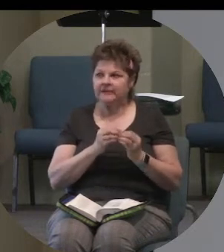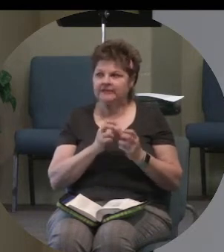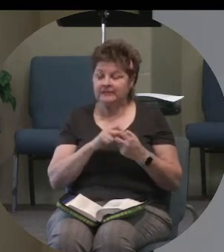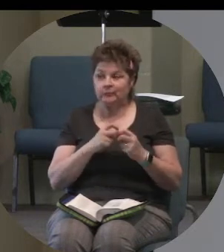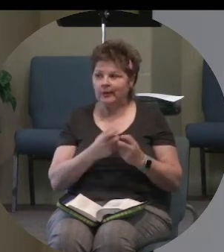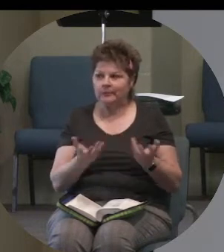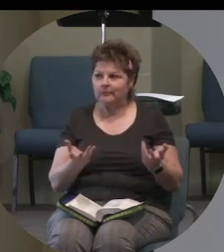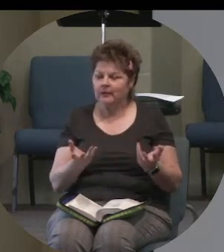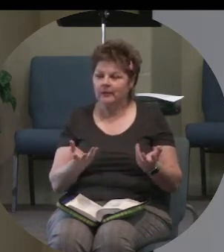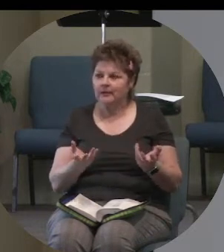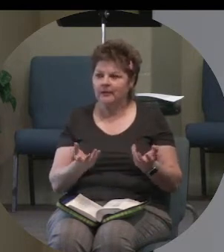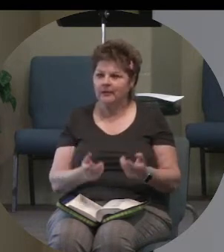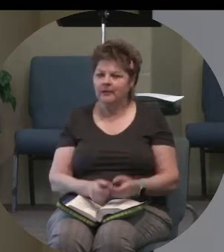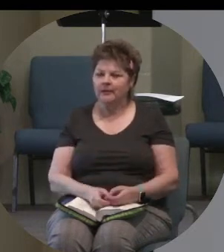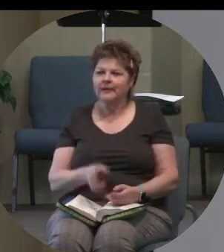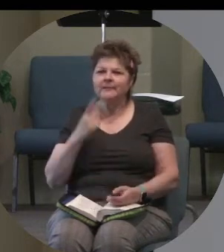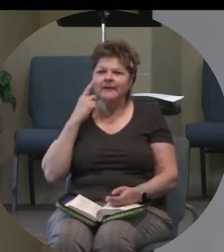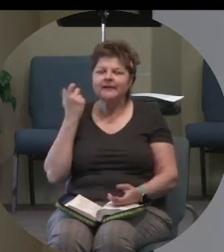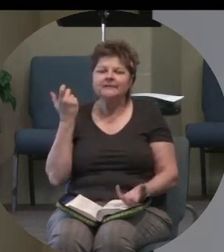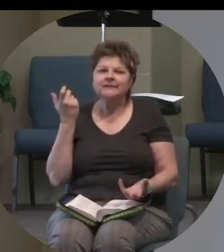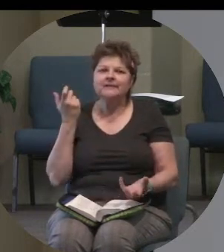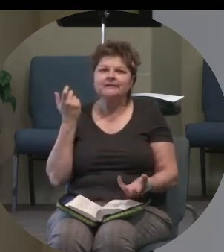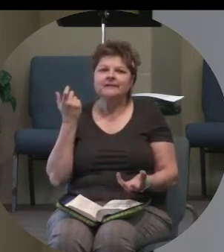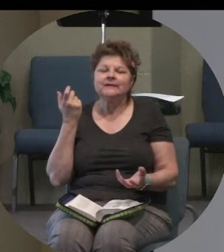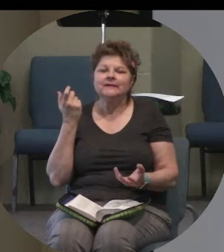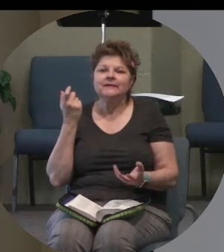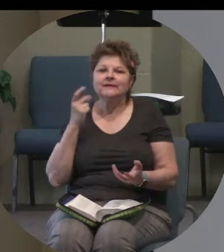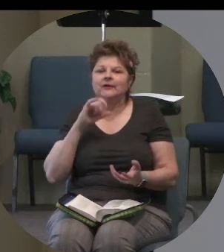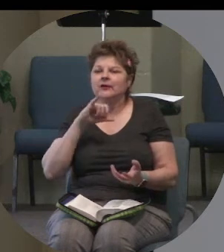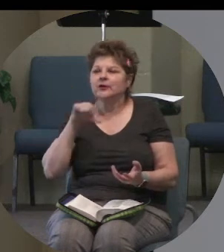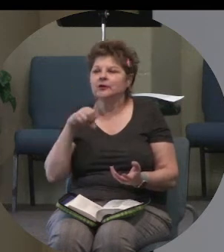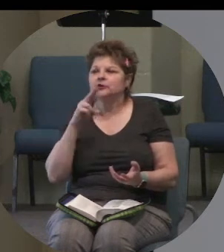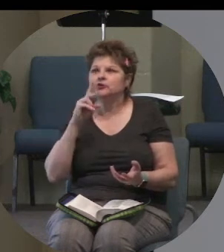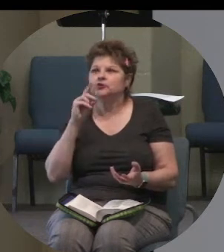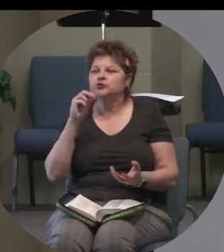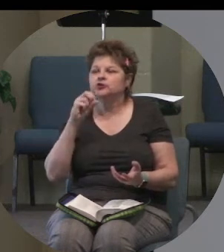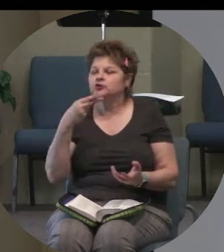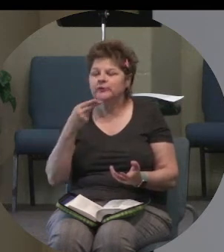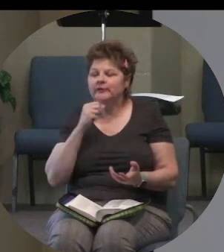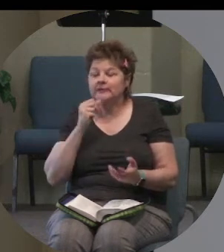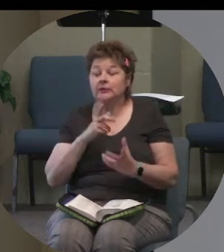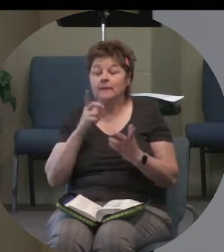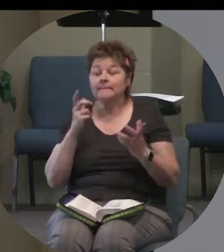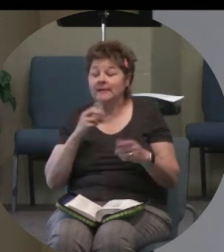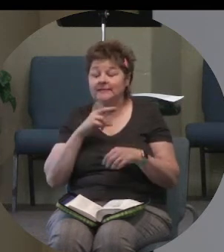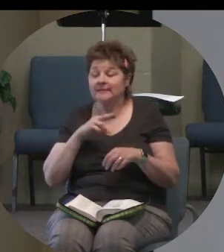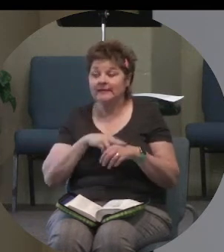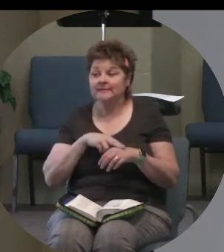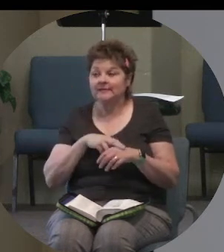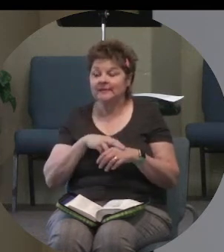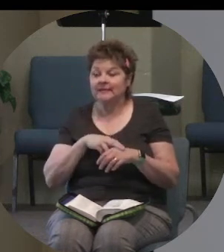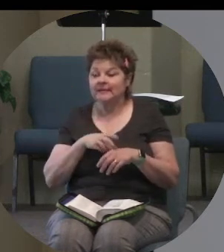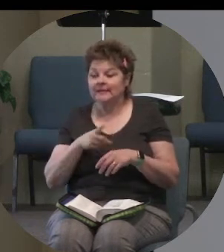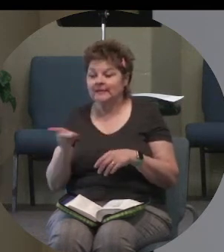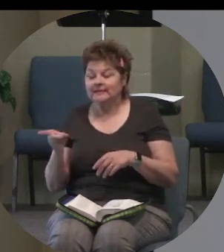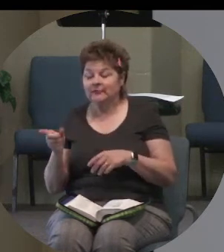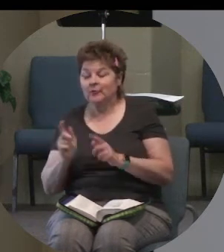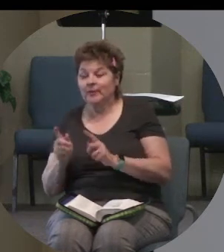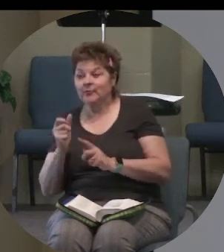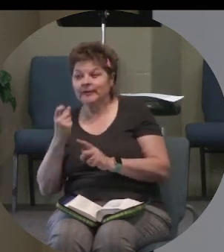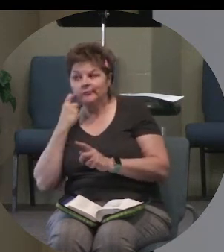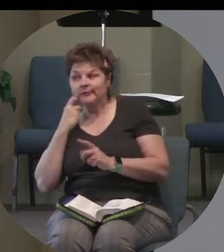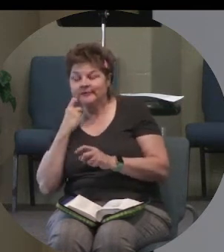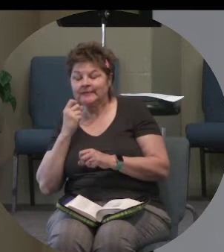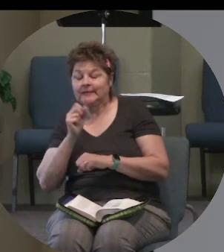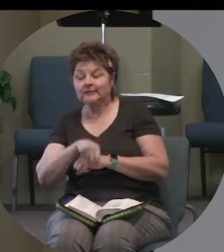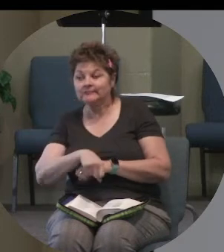problem. Because honestly, Judah's not the biggest nation that they had just conquered. When we read at the end,